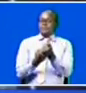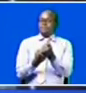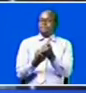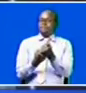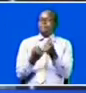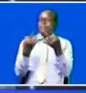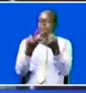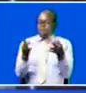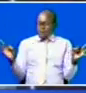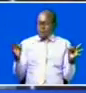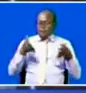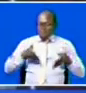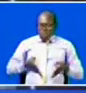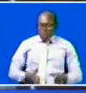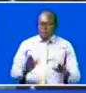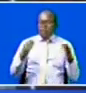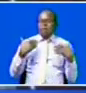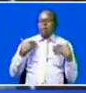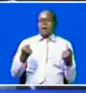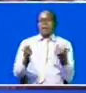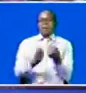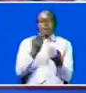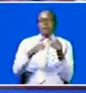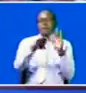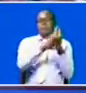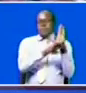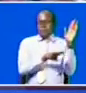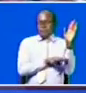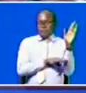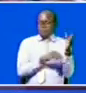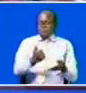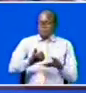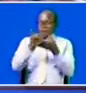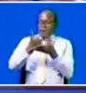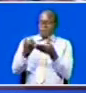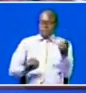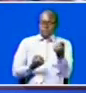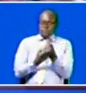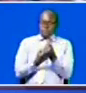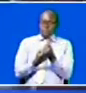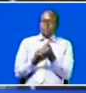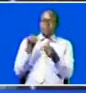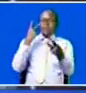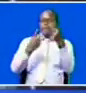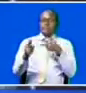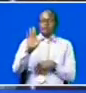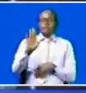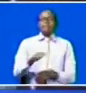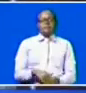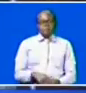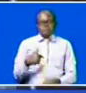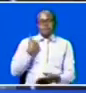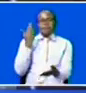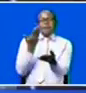to further support the free maternal health care program. And you may have to help fund Uhuru's health care vision. I